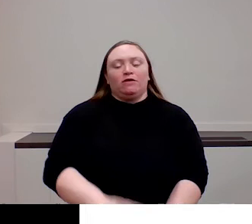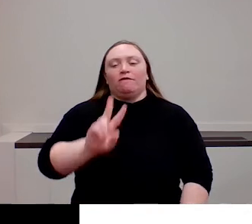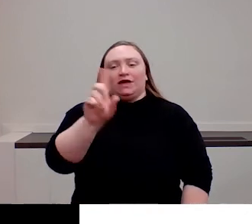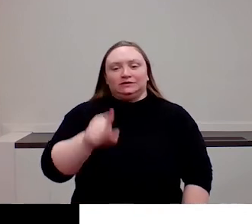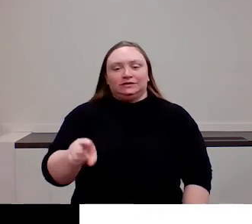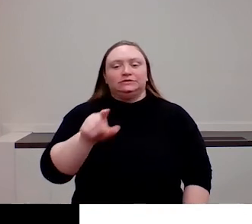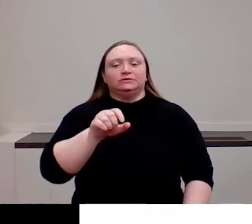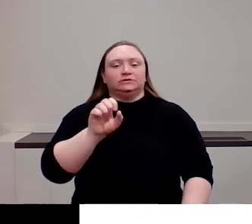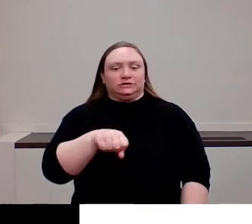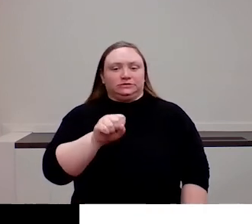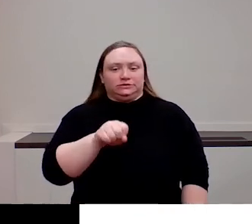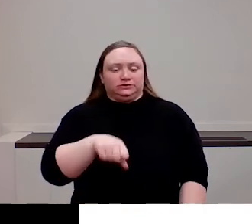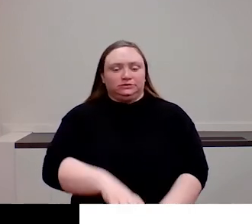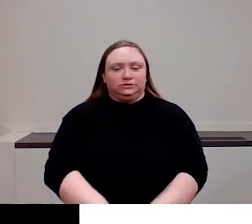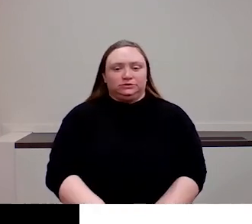Mr. Vasquez, Yes.